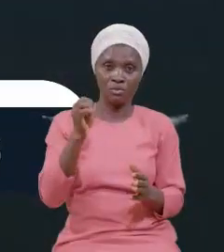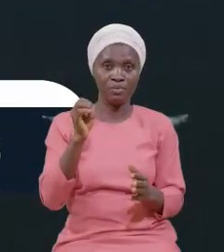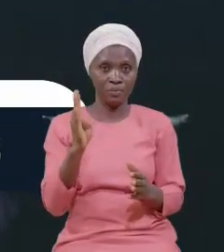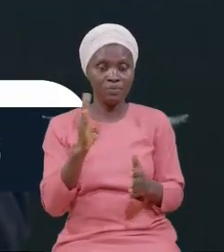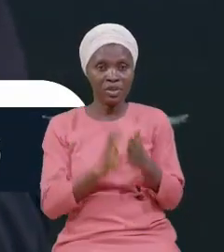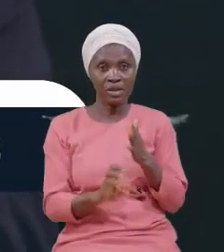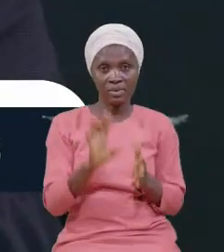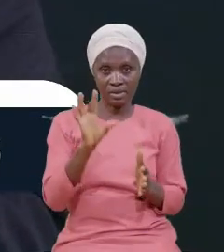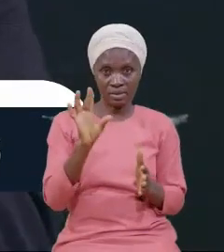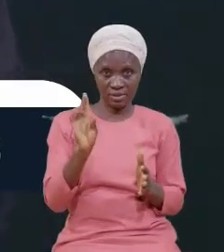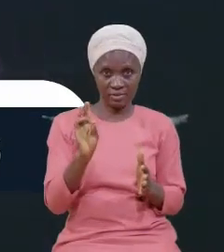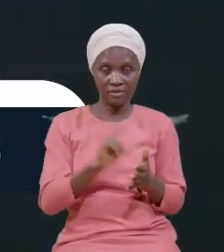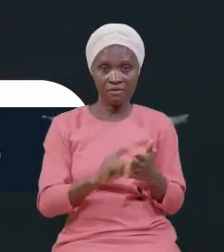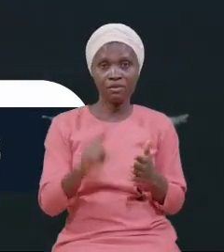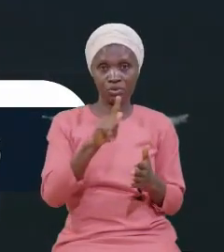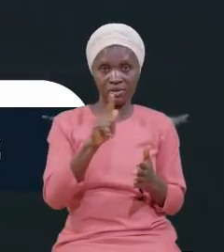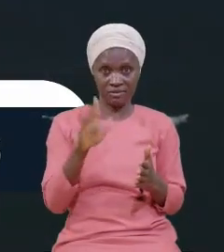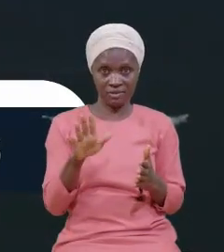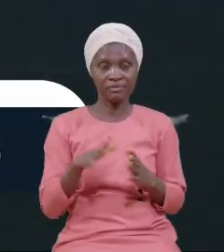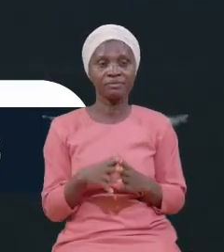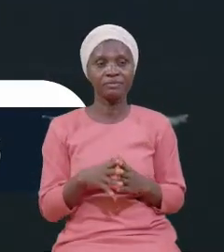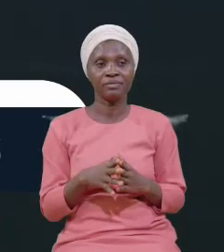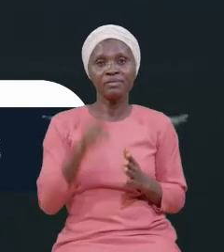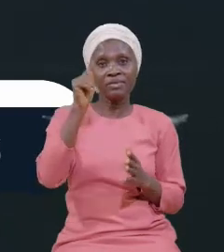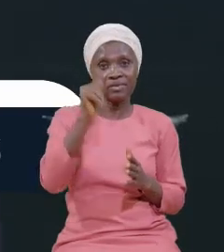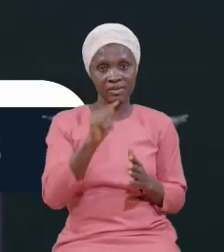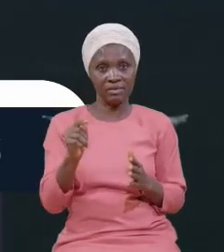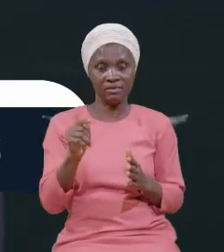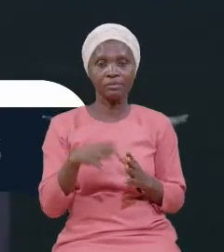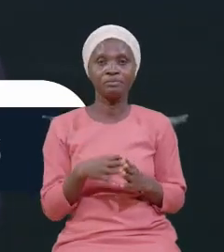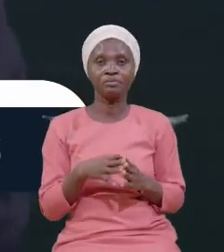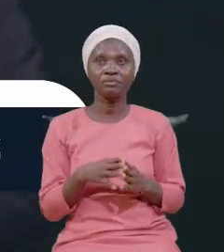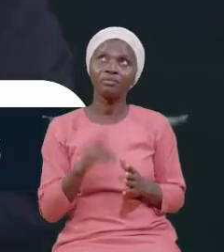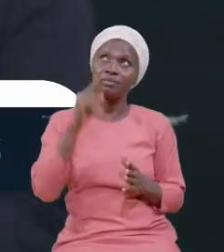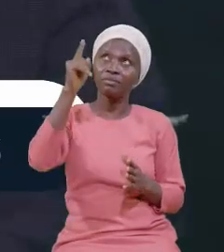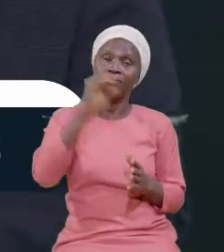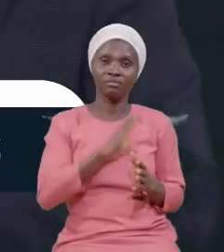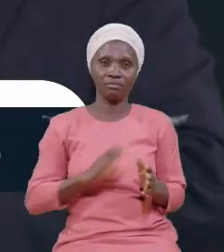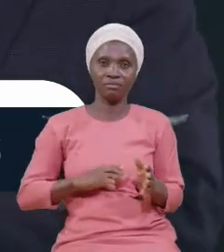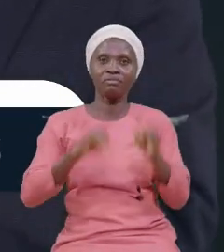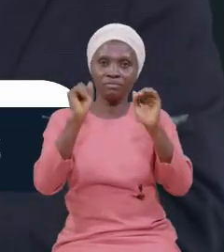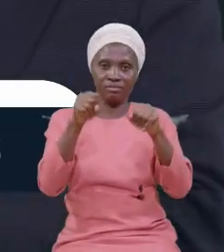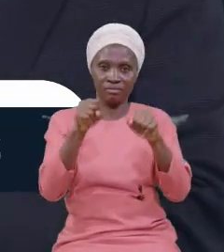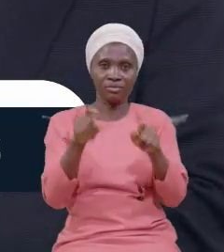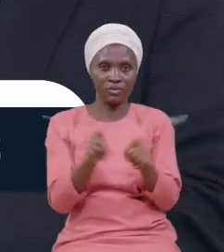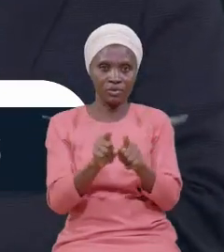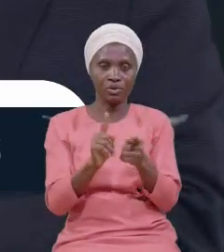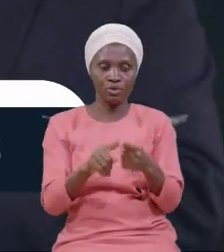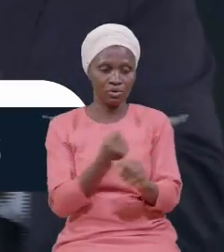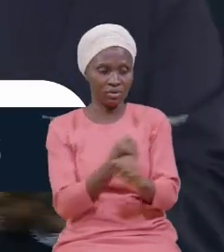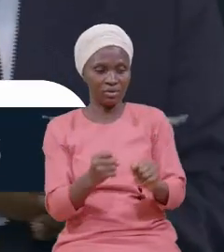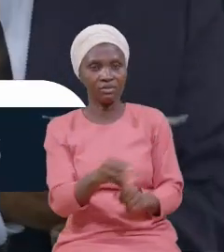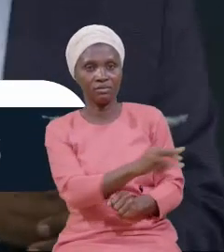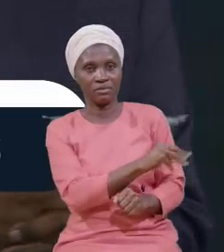25. Wherefore he, Christ again, is able also to save them to the